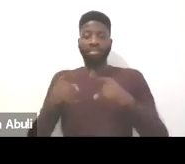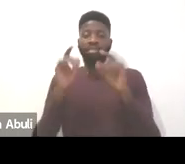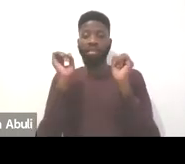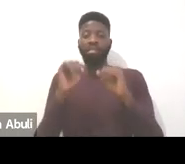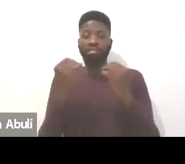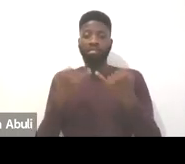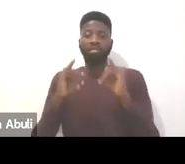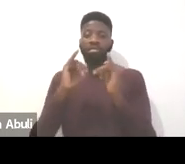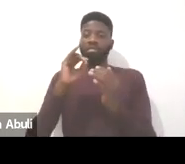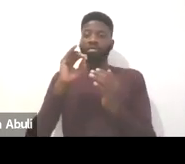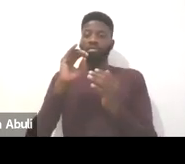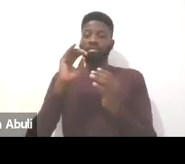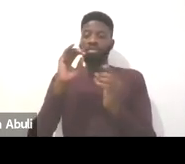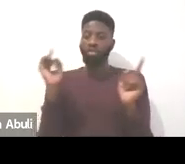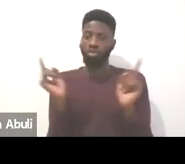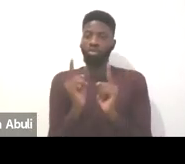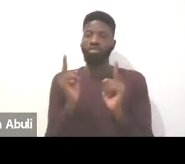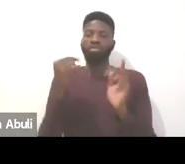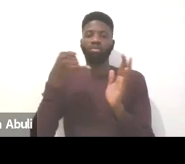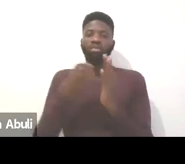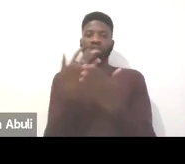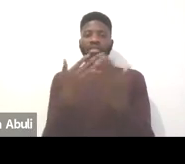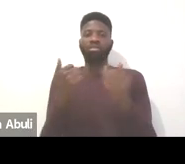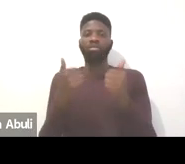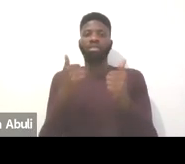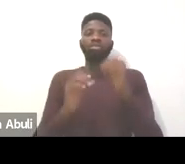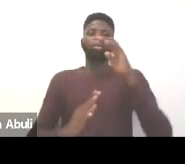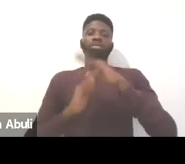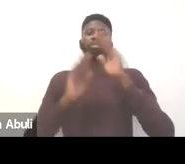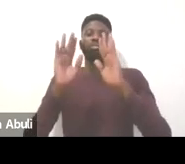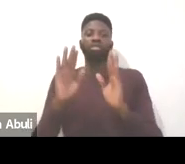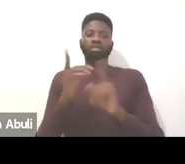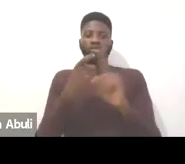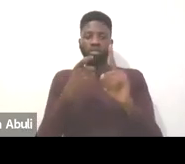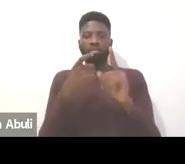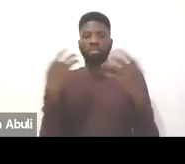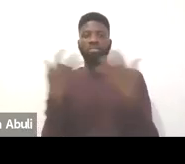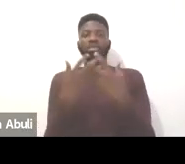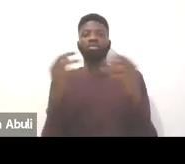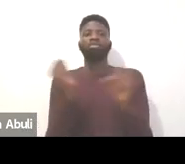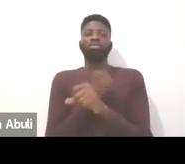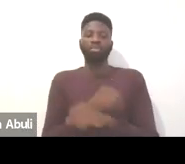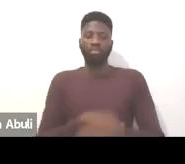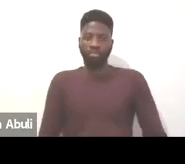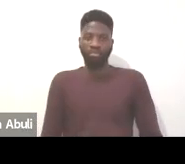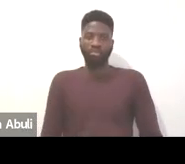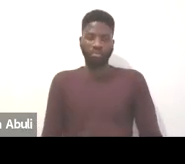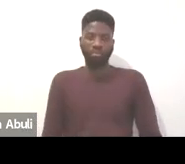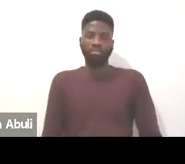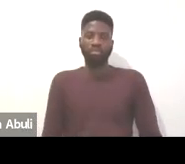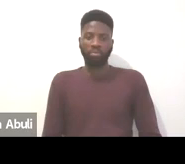shorten it a little bit to include the things that are most important according to the job description. Right.